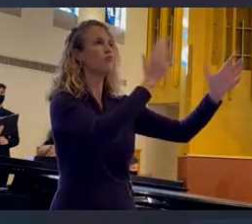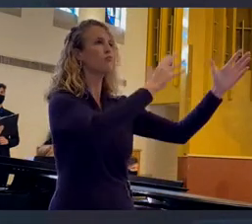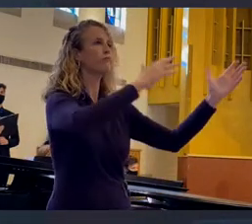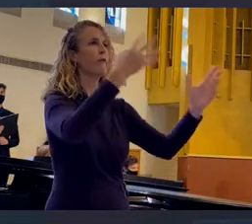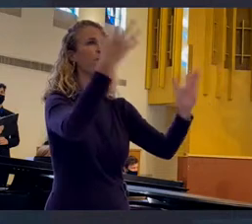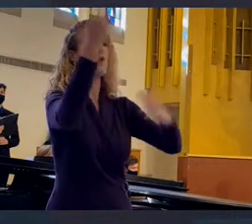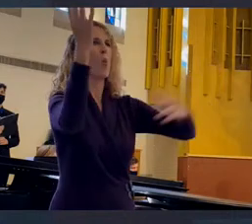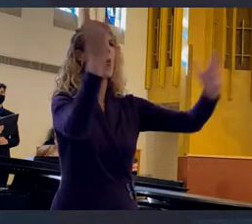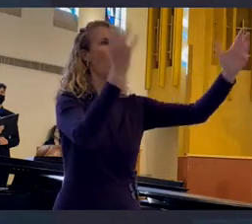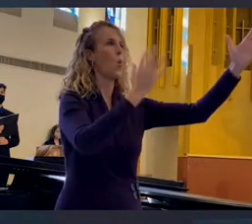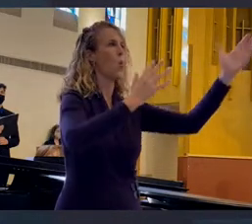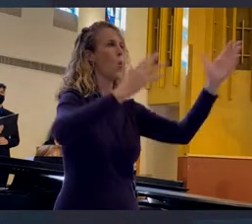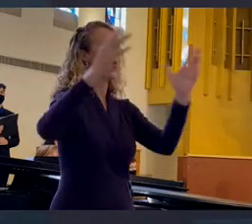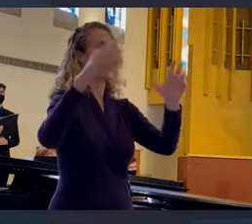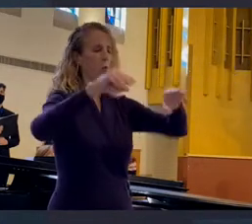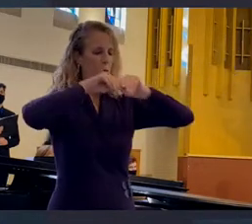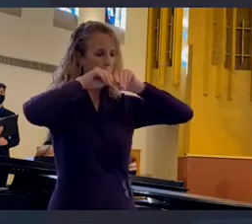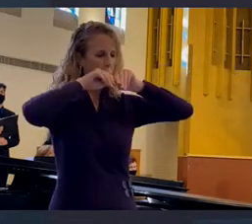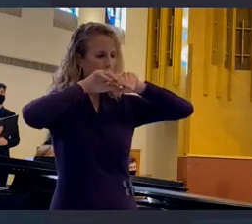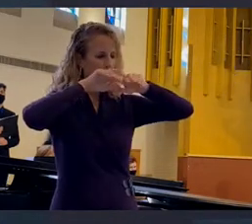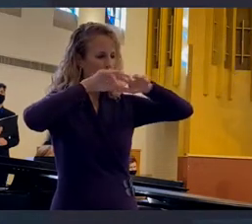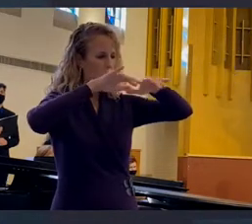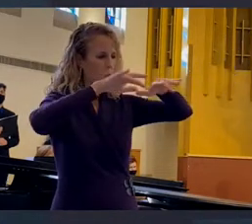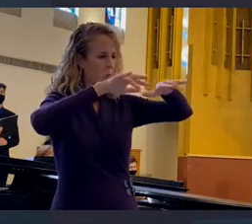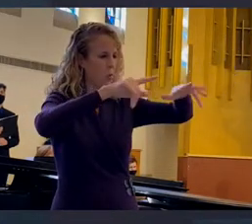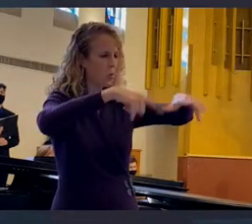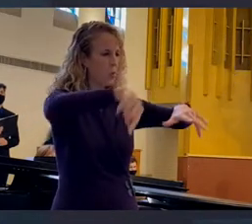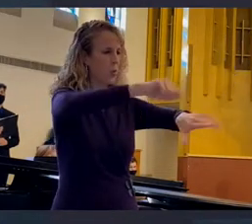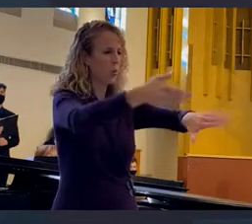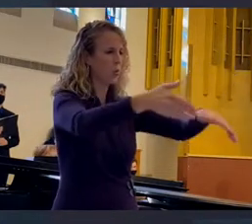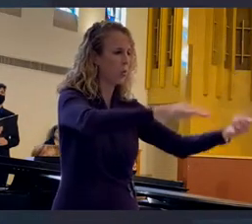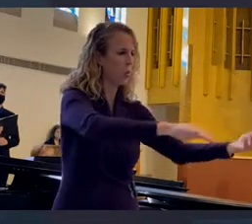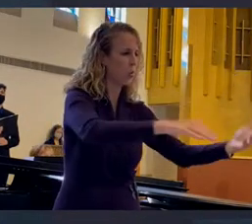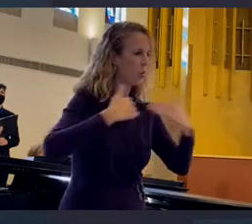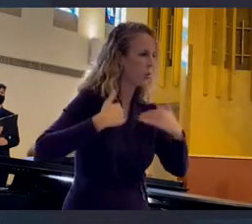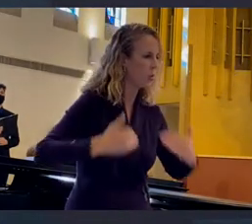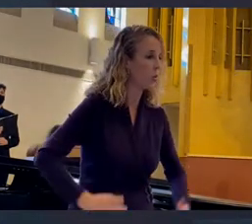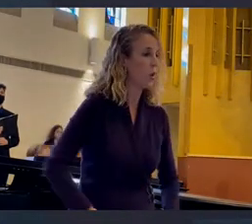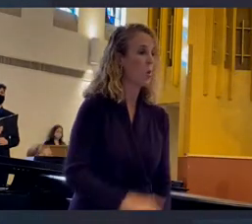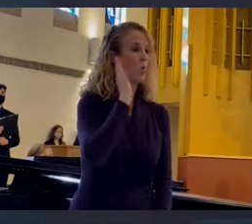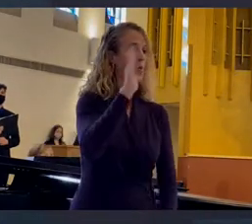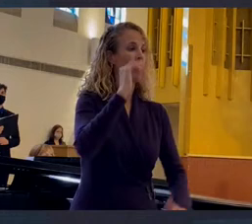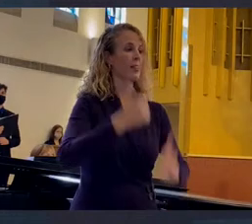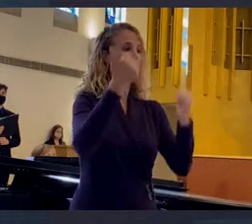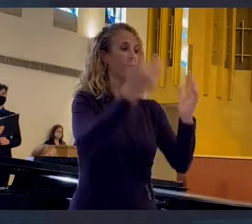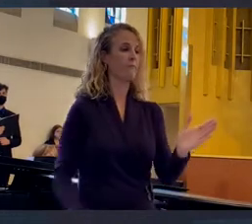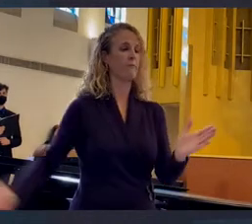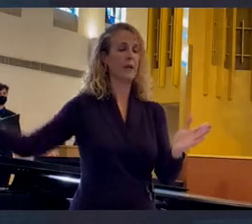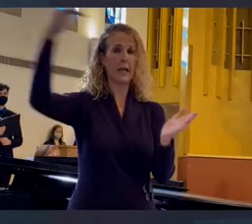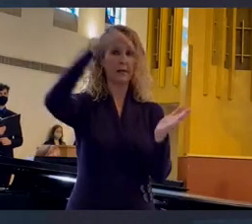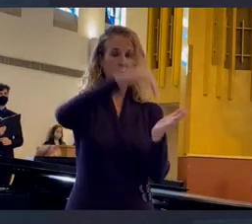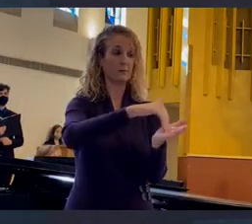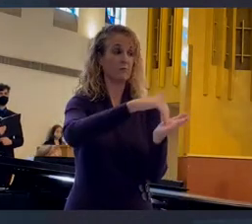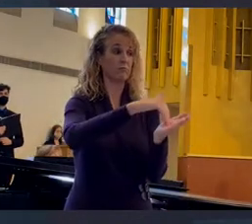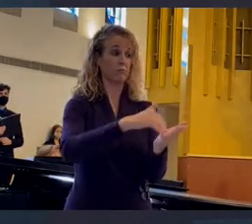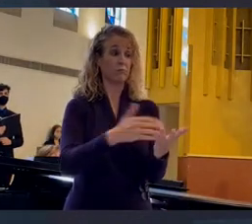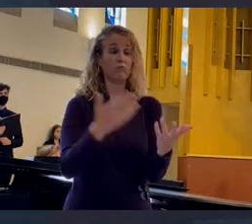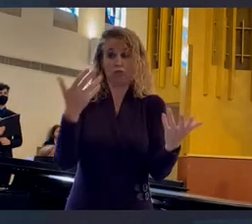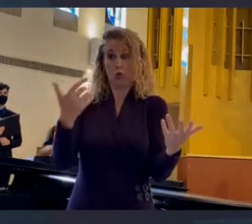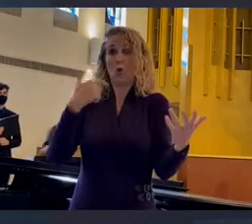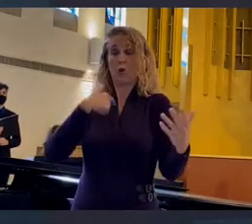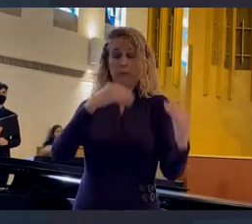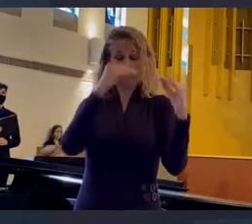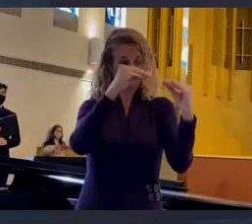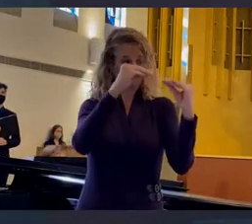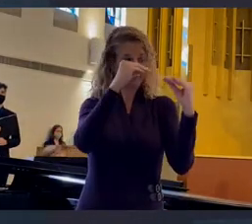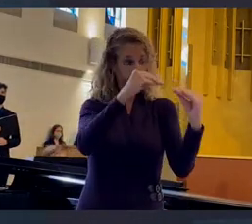four winds, and breathe into these slain, that they may live again. I